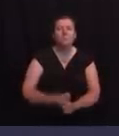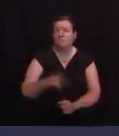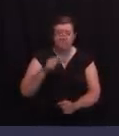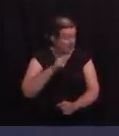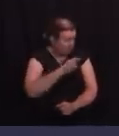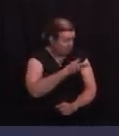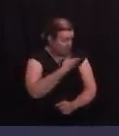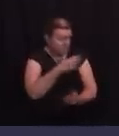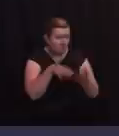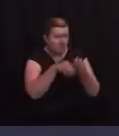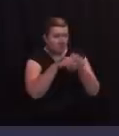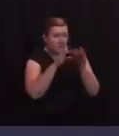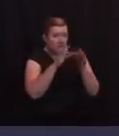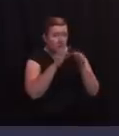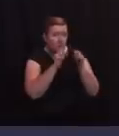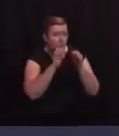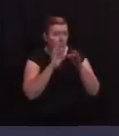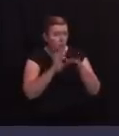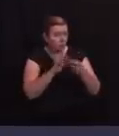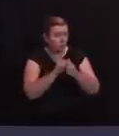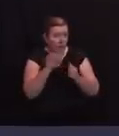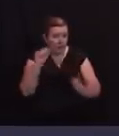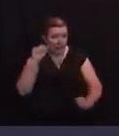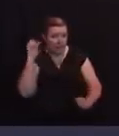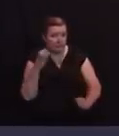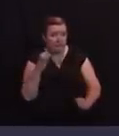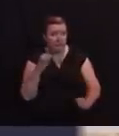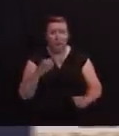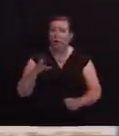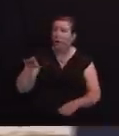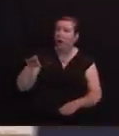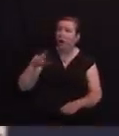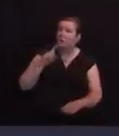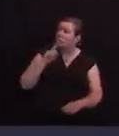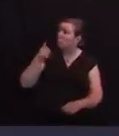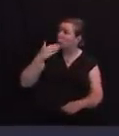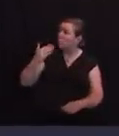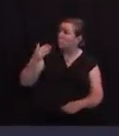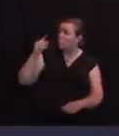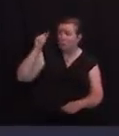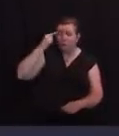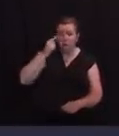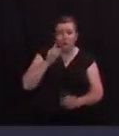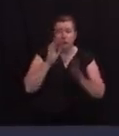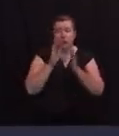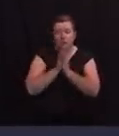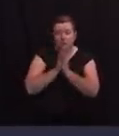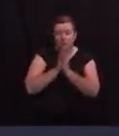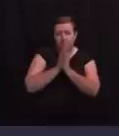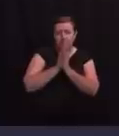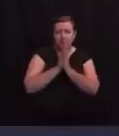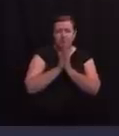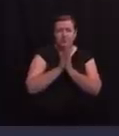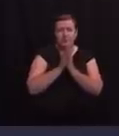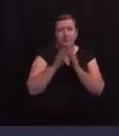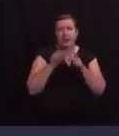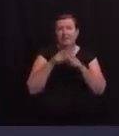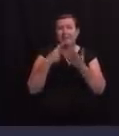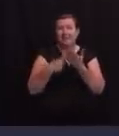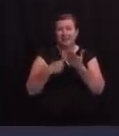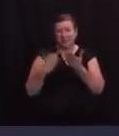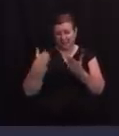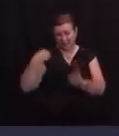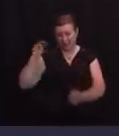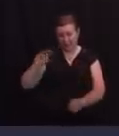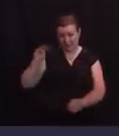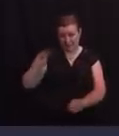of cooperation that take place in the here and now? Yes, sir. Thanks, Governor. Yes, as discussed on Monday, the support